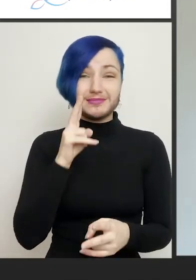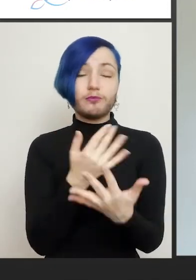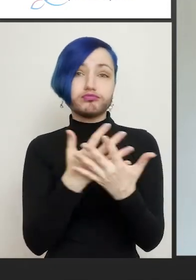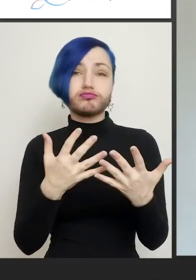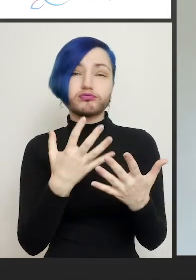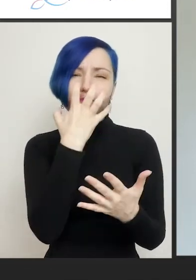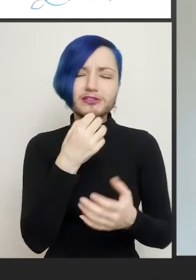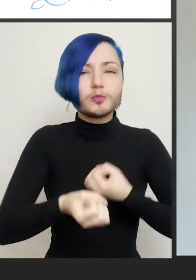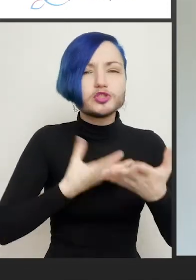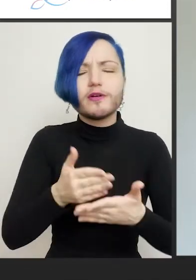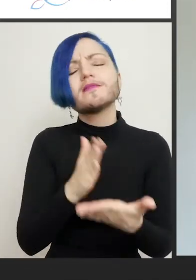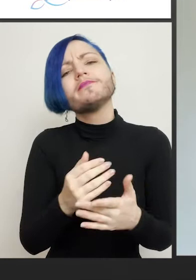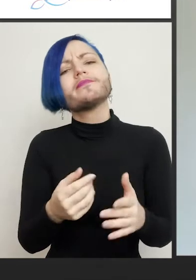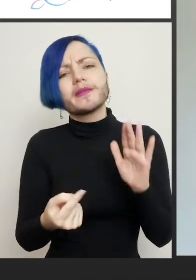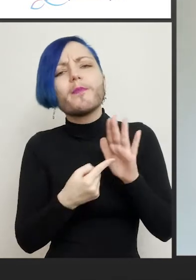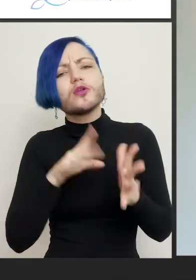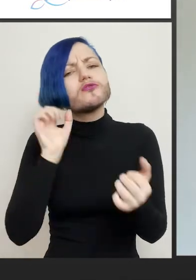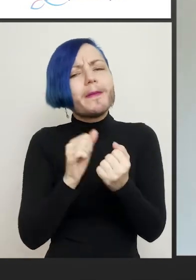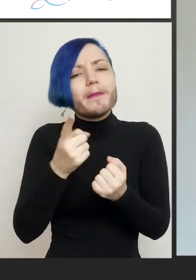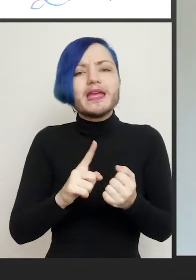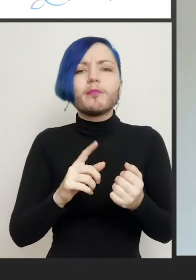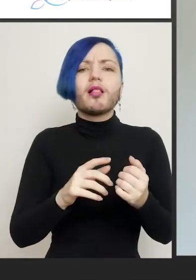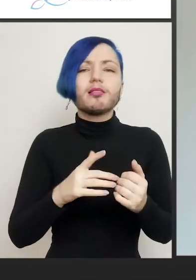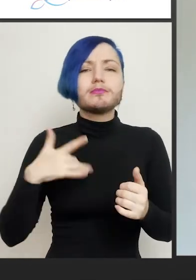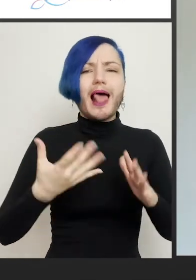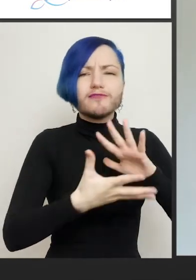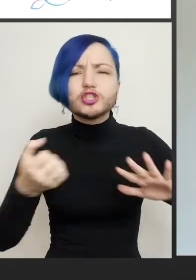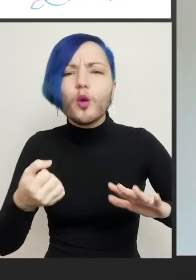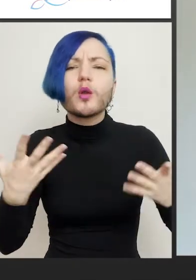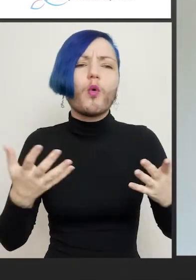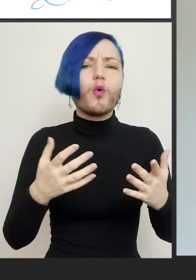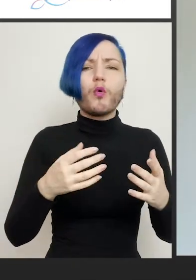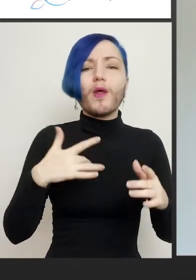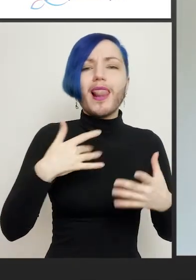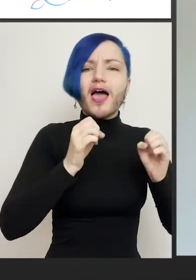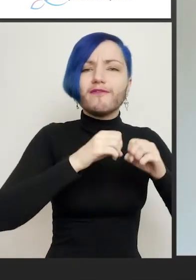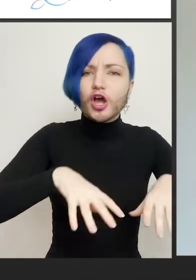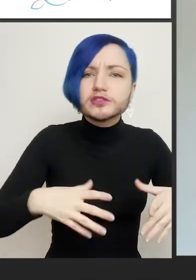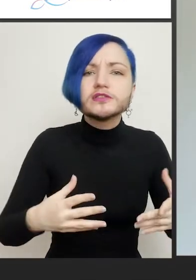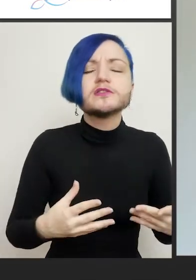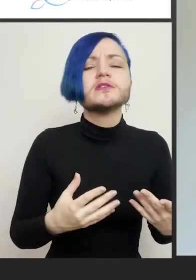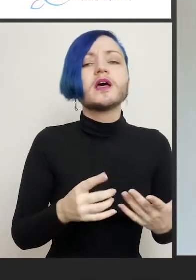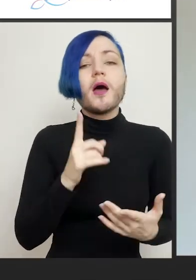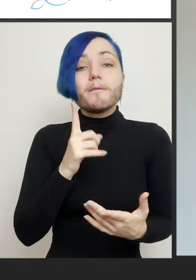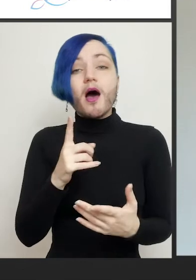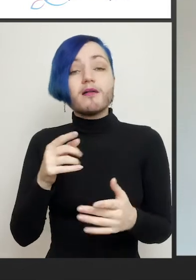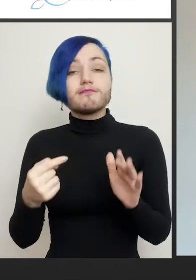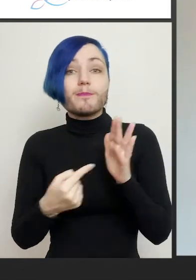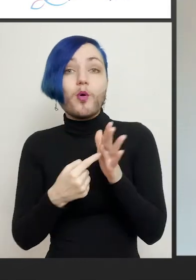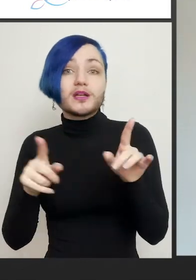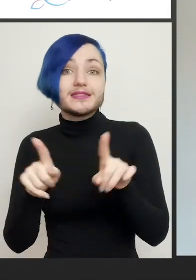of course, it's really important to remember people who have been taken too early or lost their lives. But it's also really important, I think, to see people